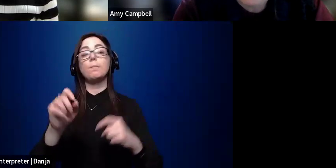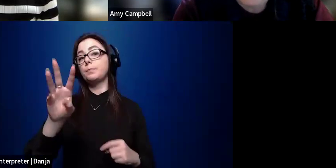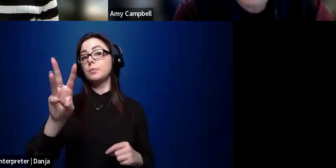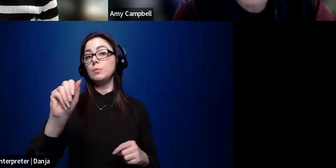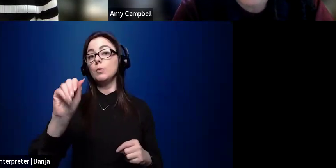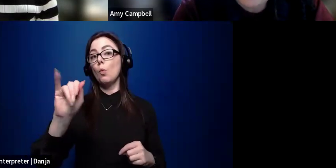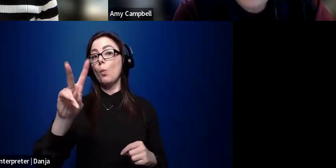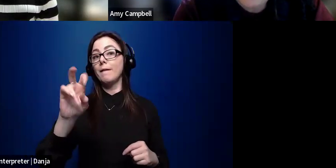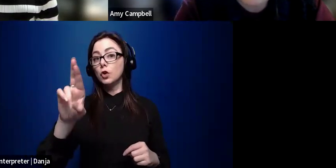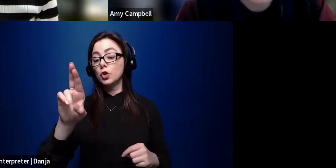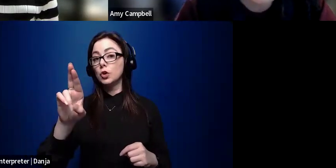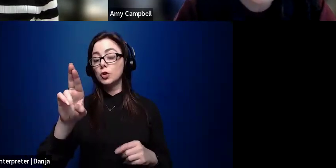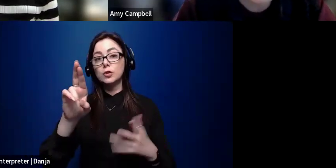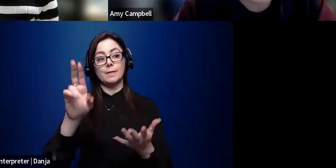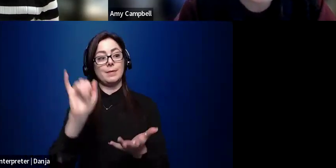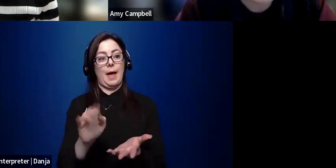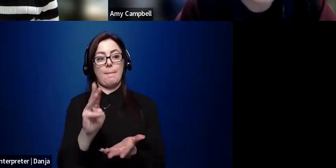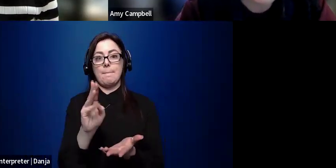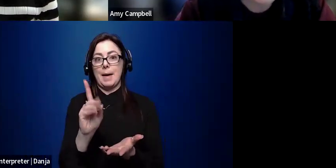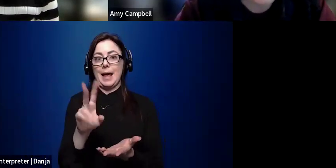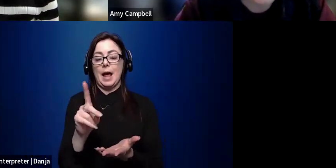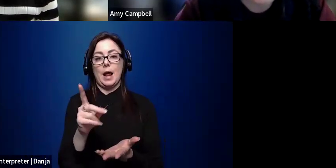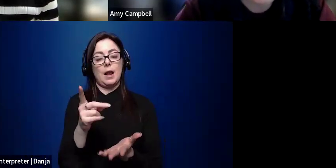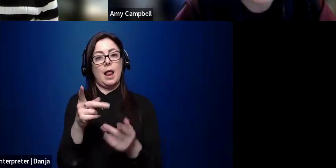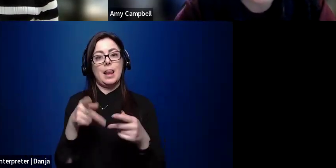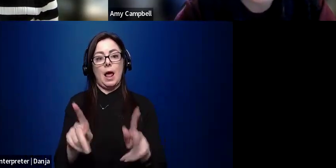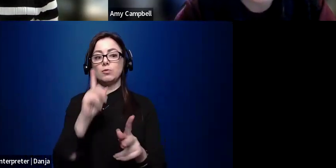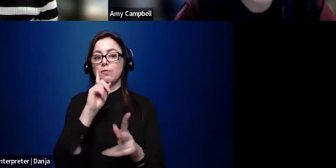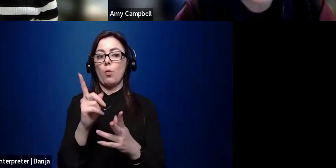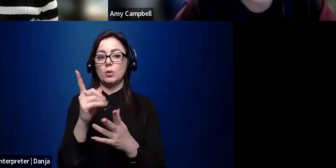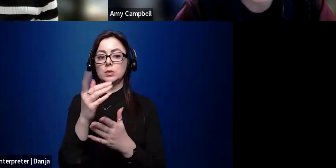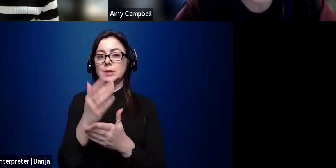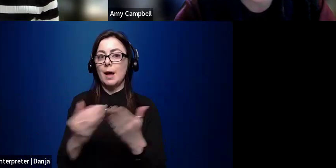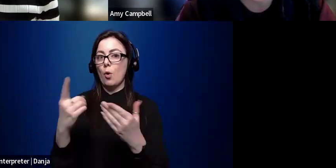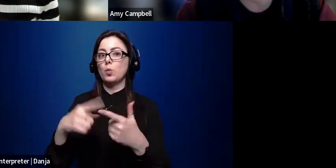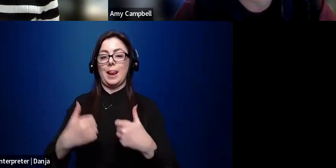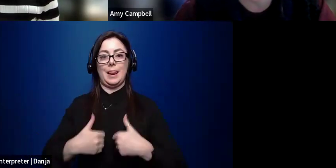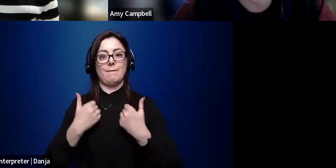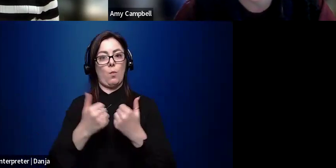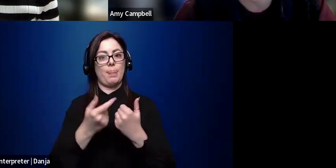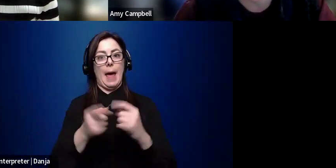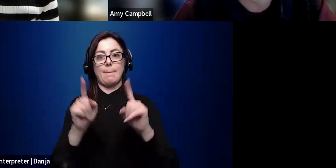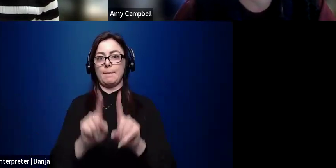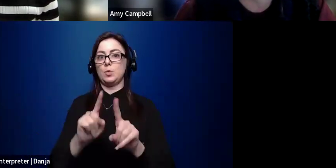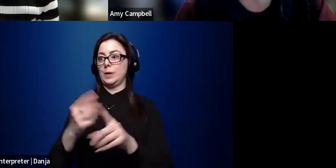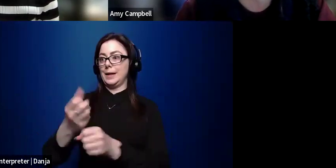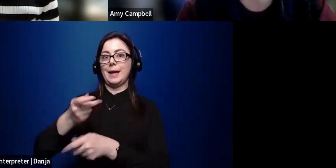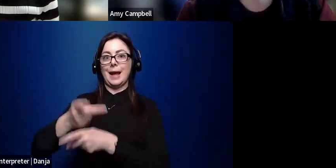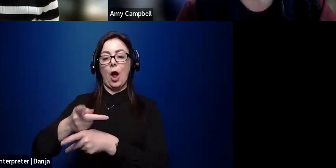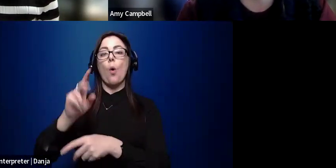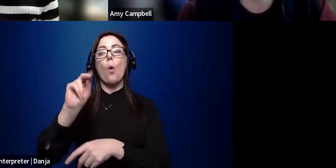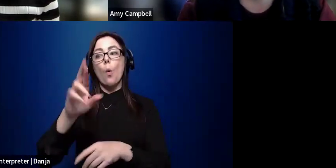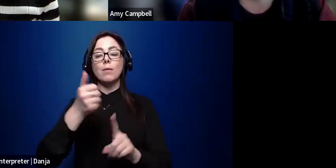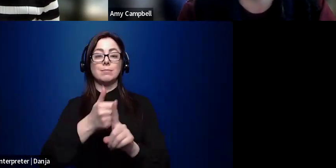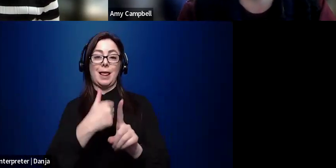able to live either with somebody in their home and get care, or live independently instead of being